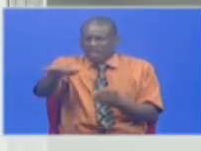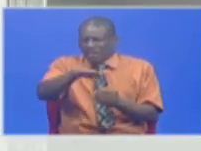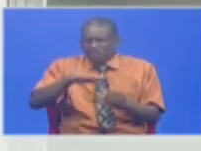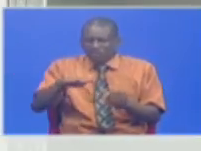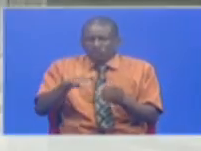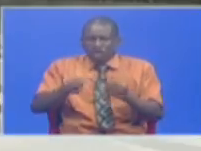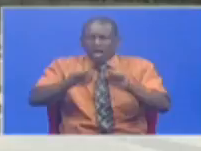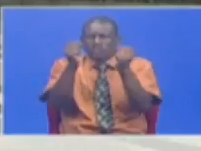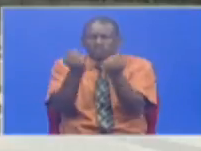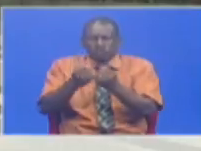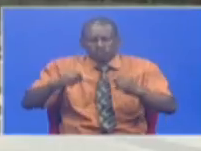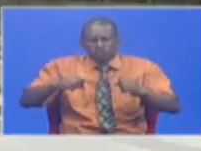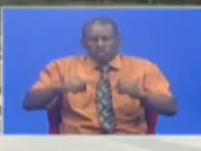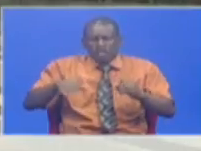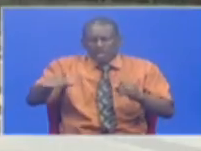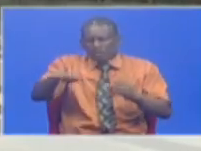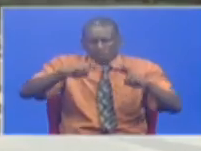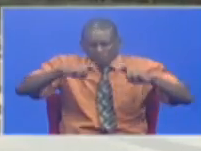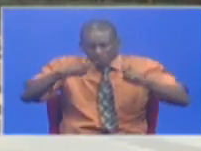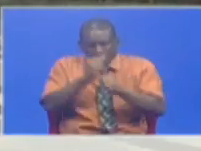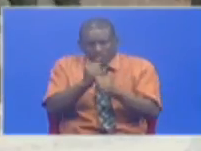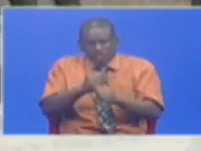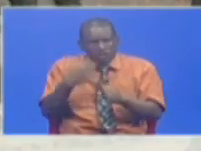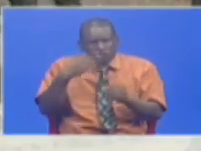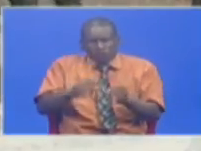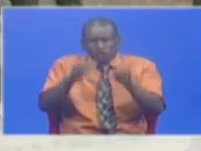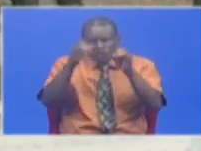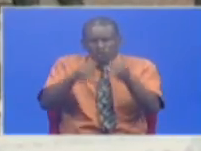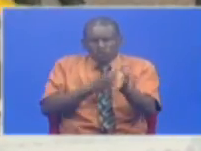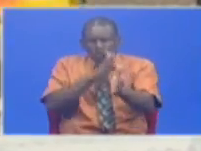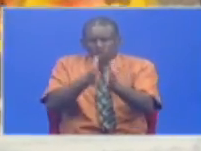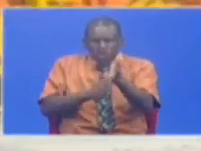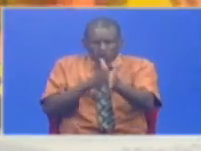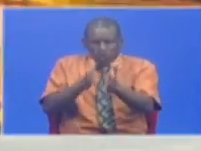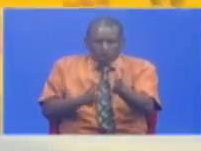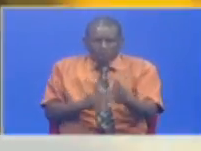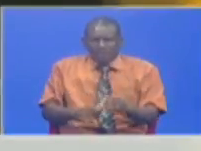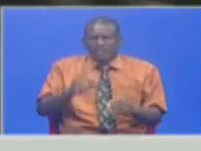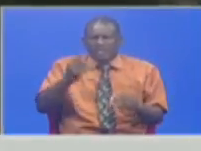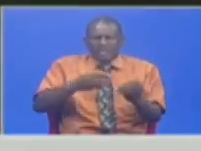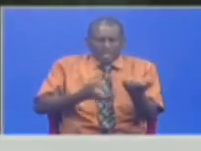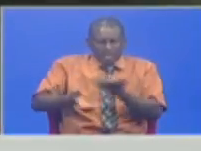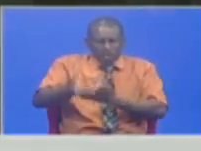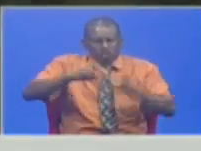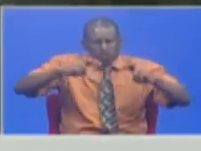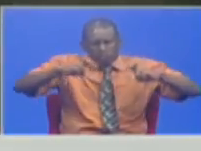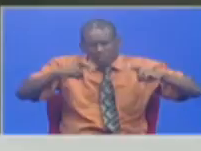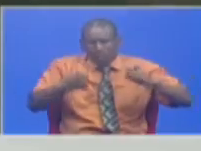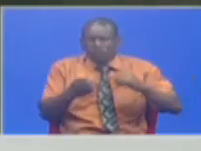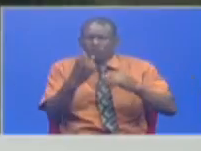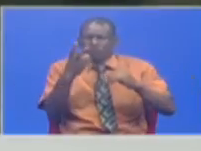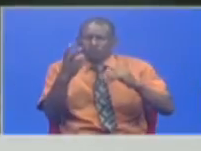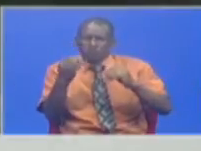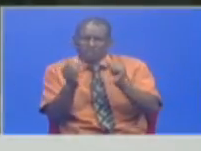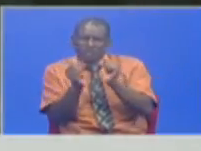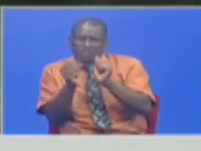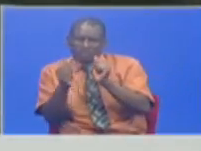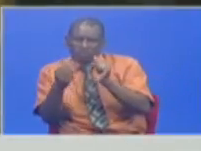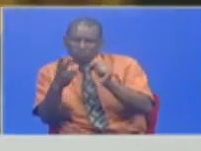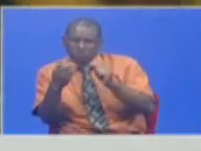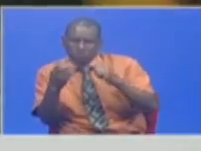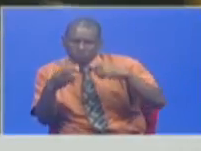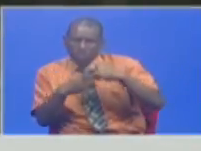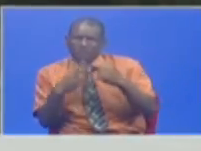study done on the viability of a new railway line, the Kenya Economic Survey of 2011 said the revenue earned from the